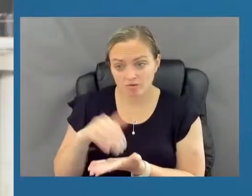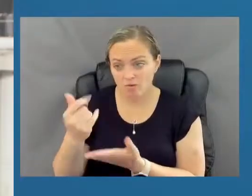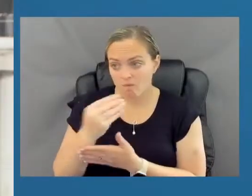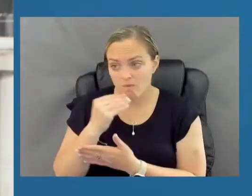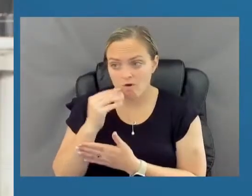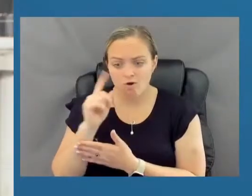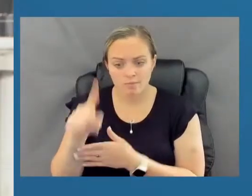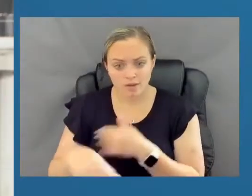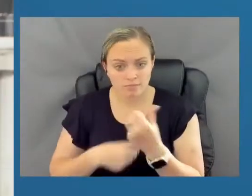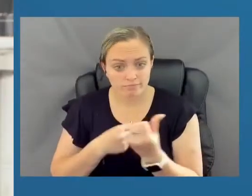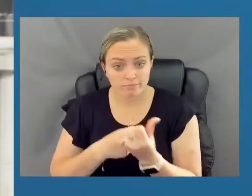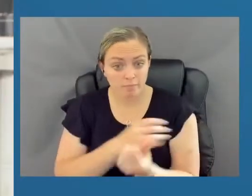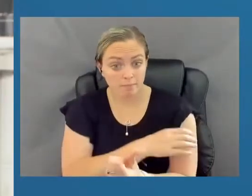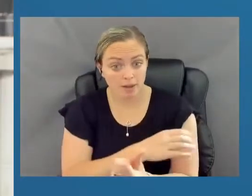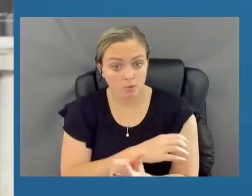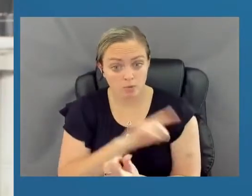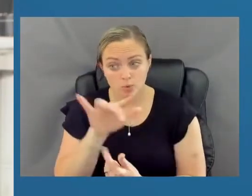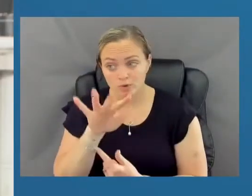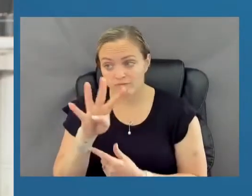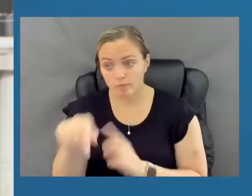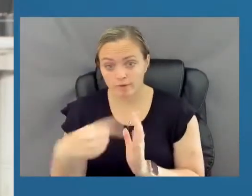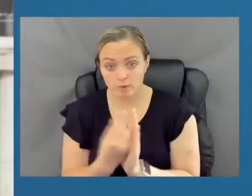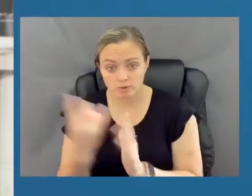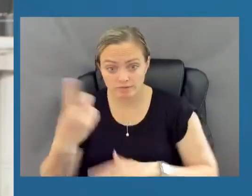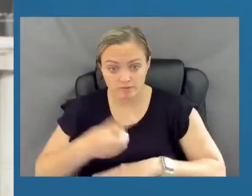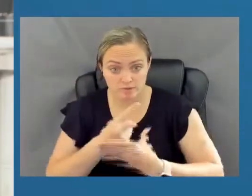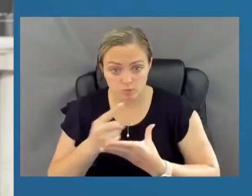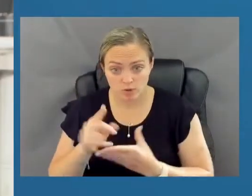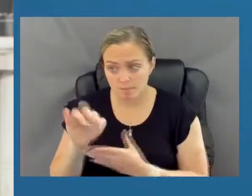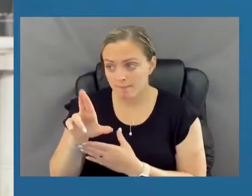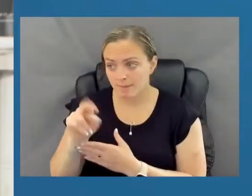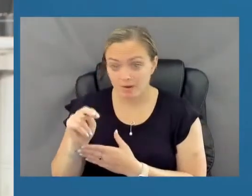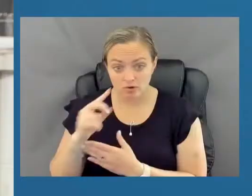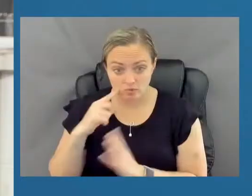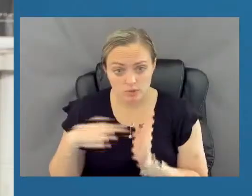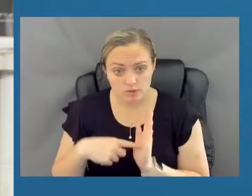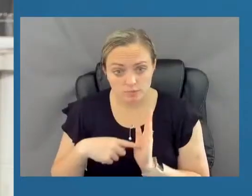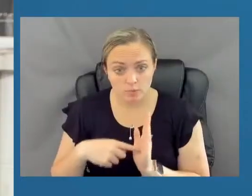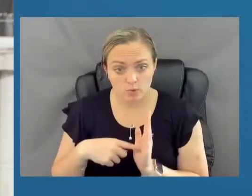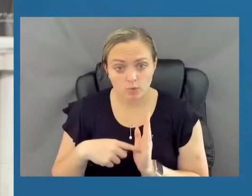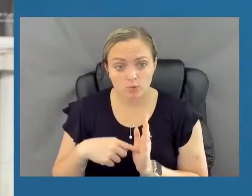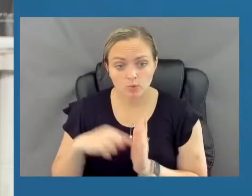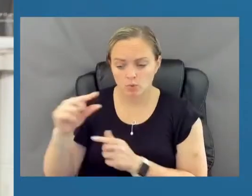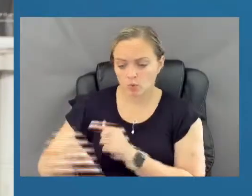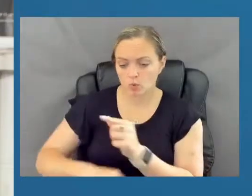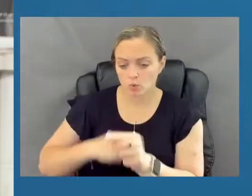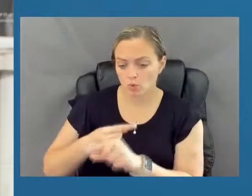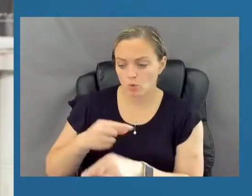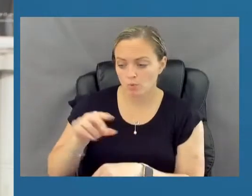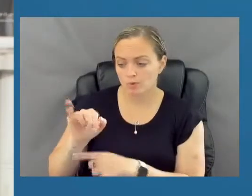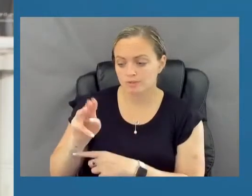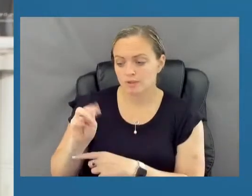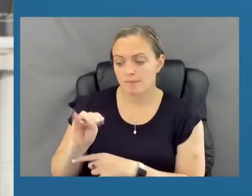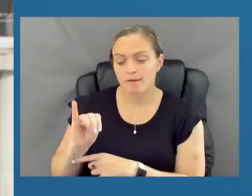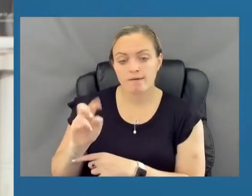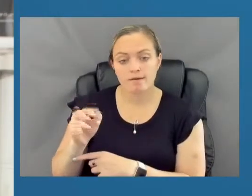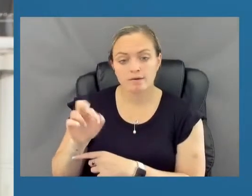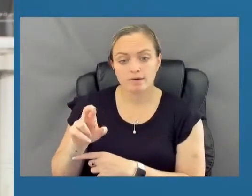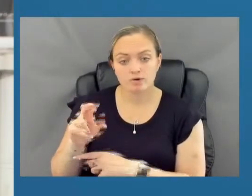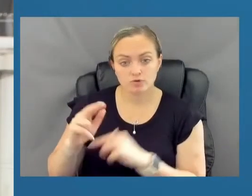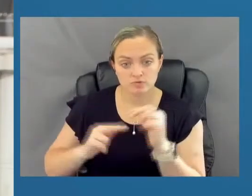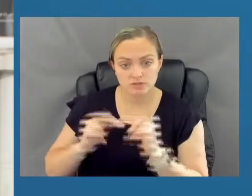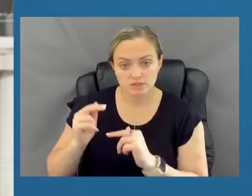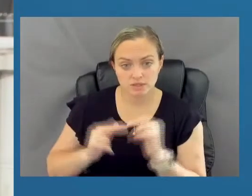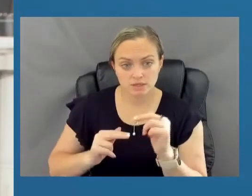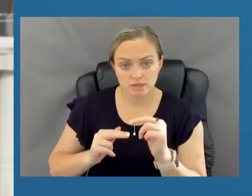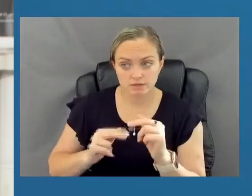power 24/7. Take Micron, for example, a global semiconductor facility coming